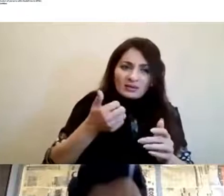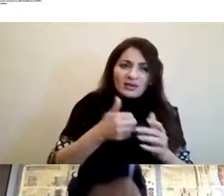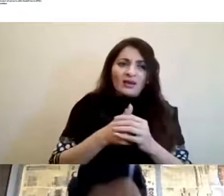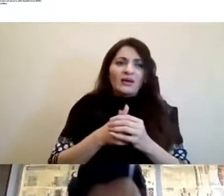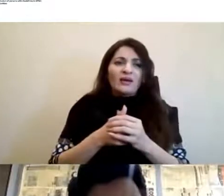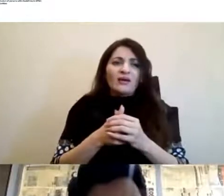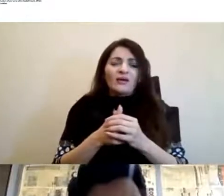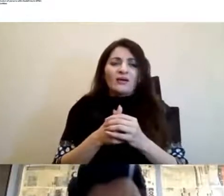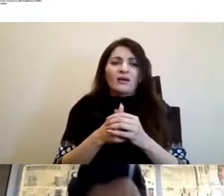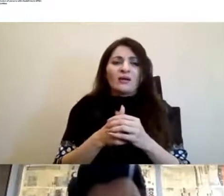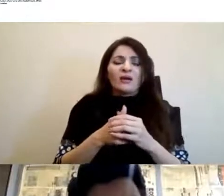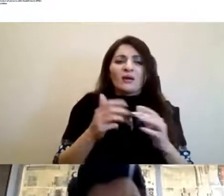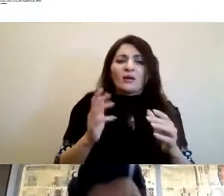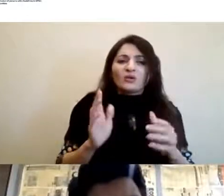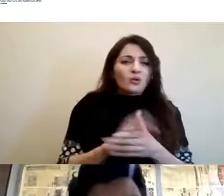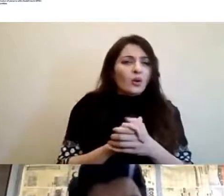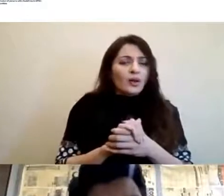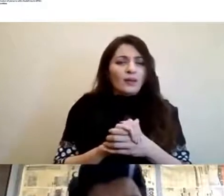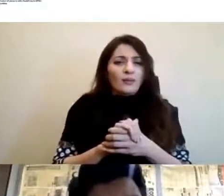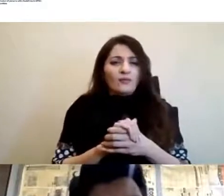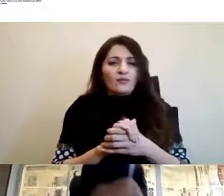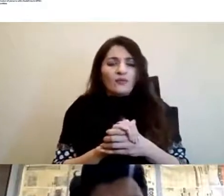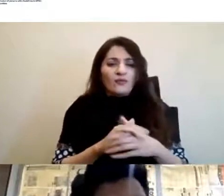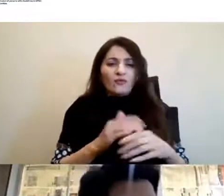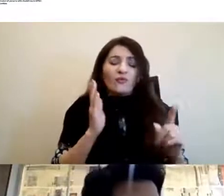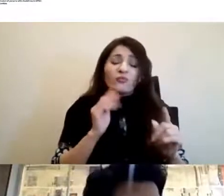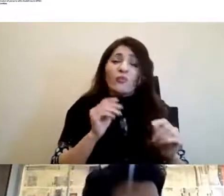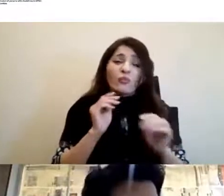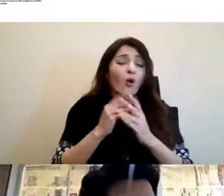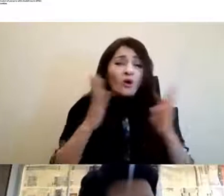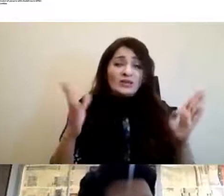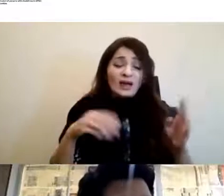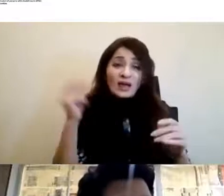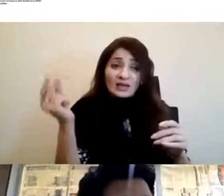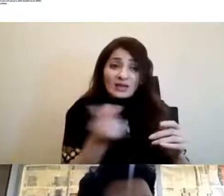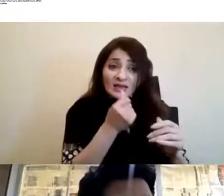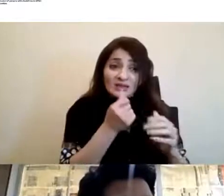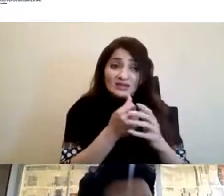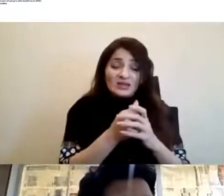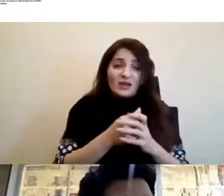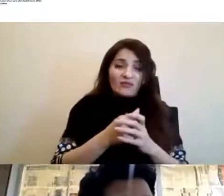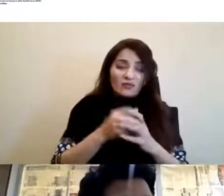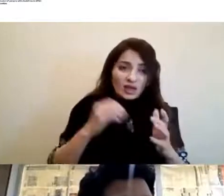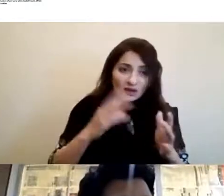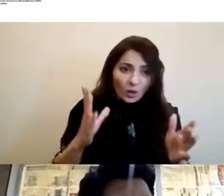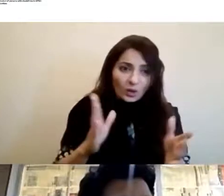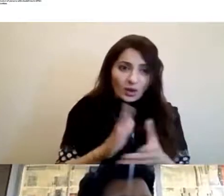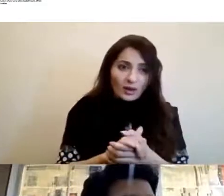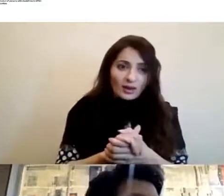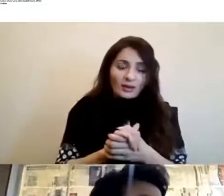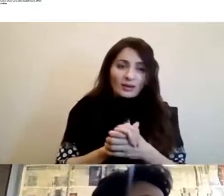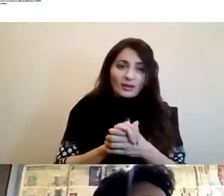first and data is following very rapidly, but these networks still need to function as businesses.